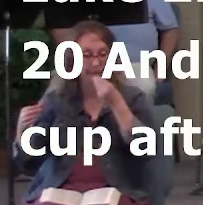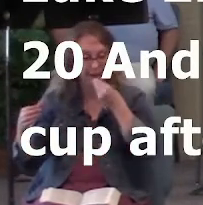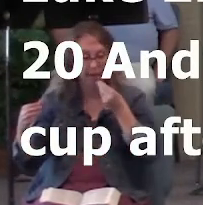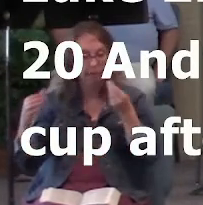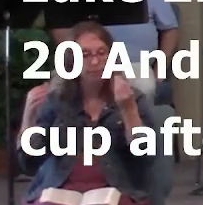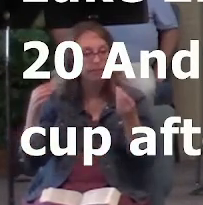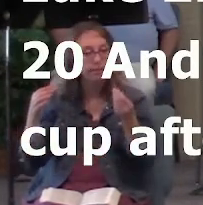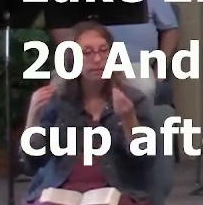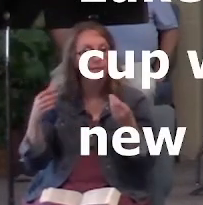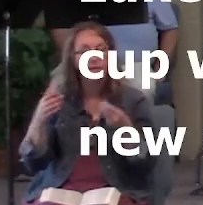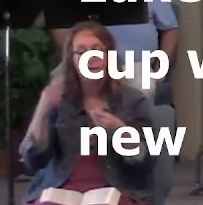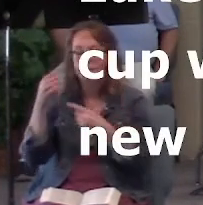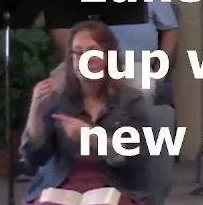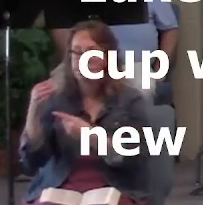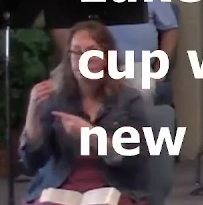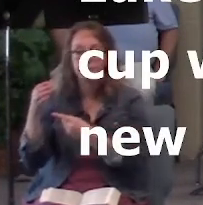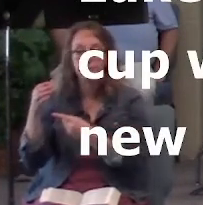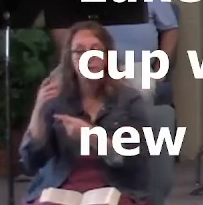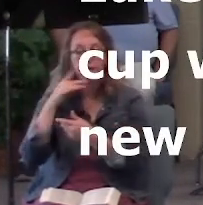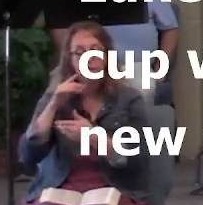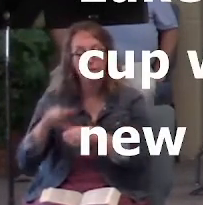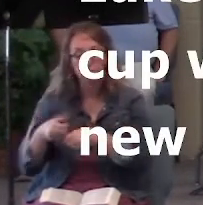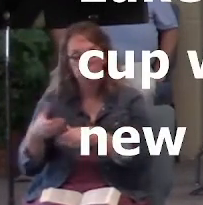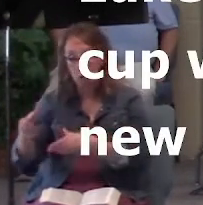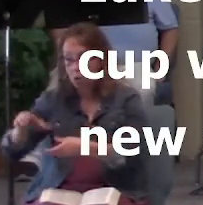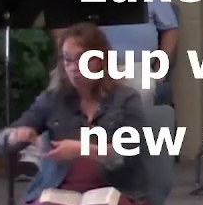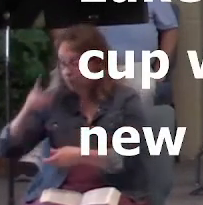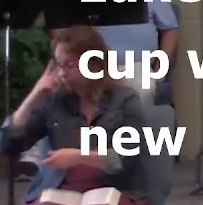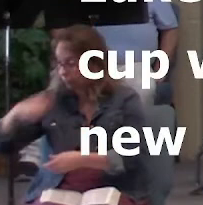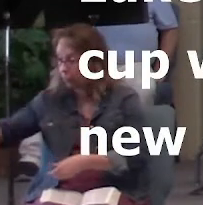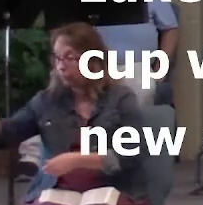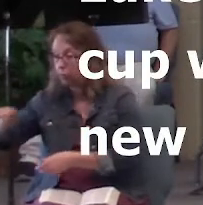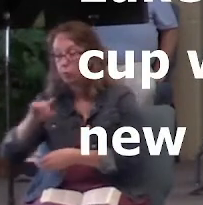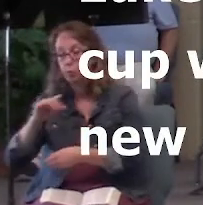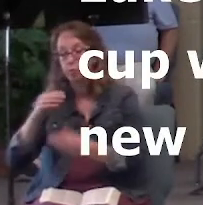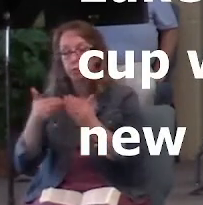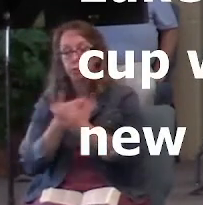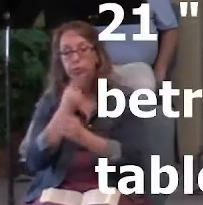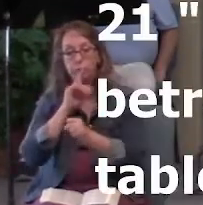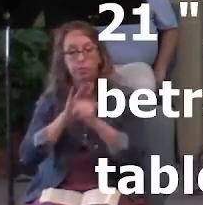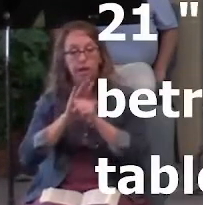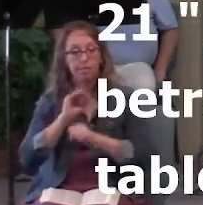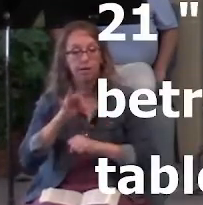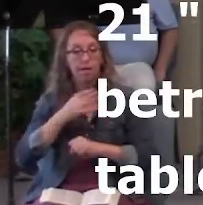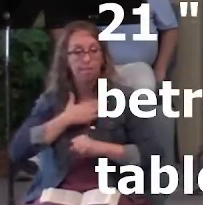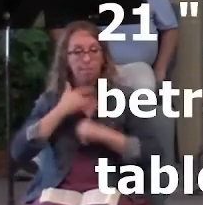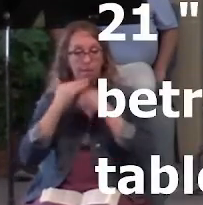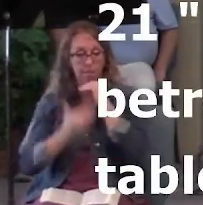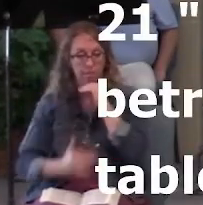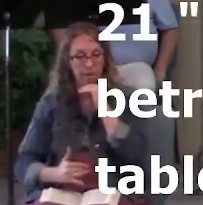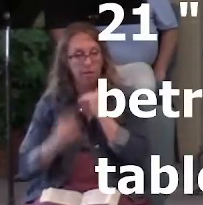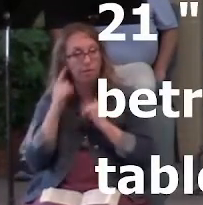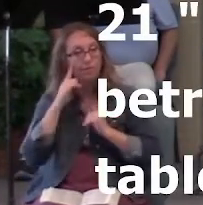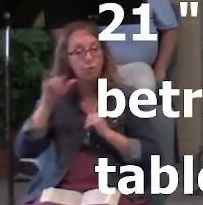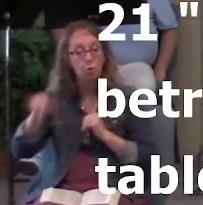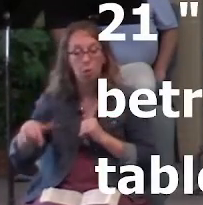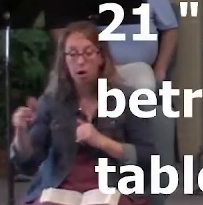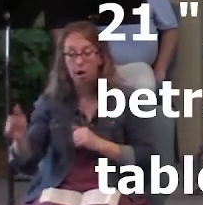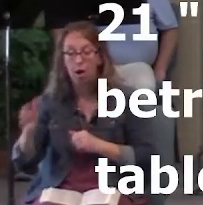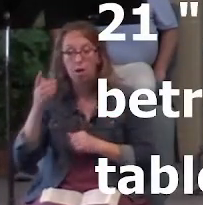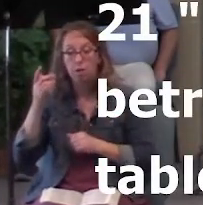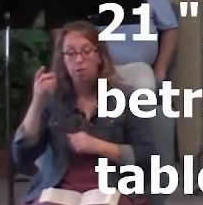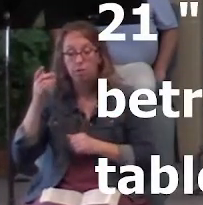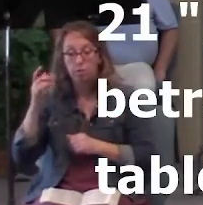saying, this cup, which is poured out for you, is the new covenant in My blood. For behold, the hand of the one